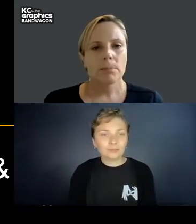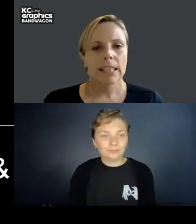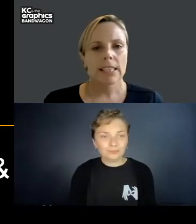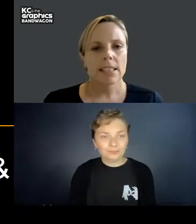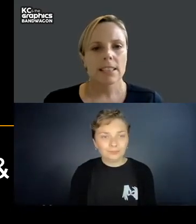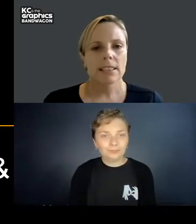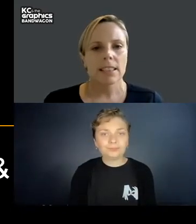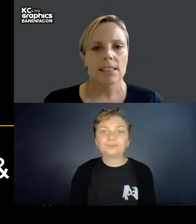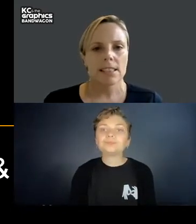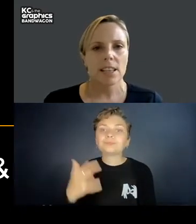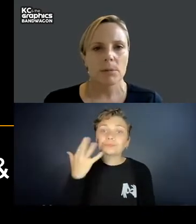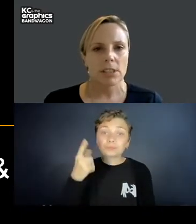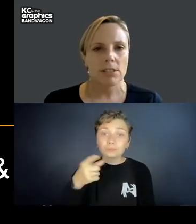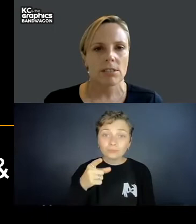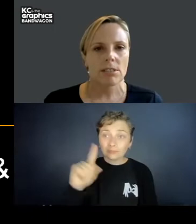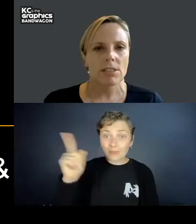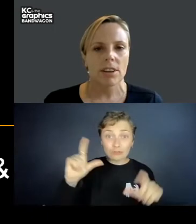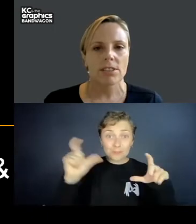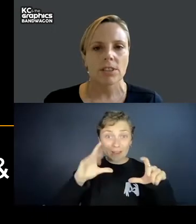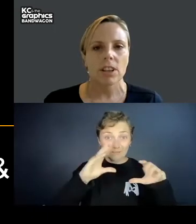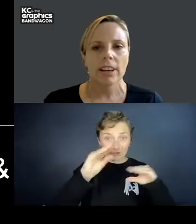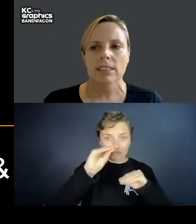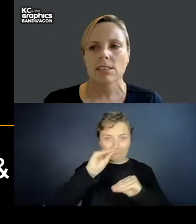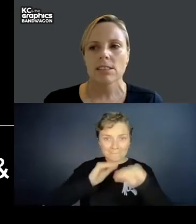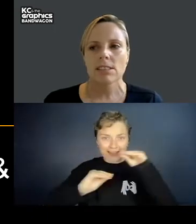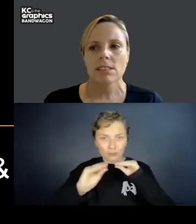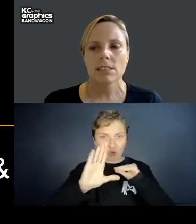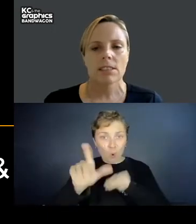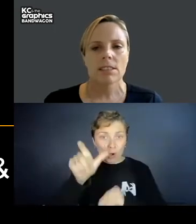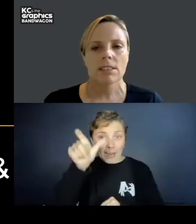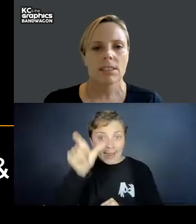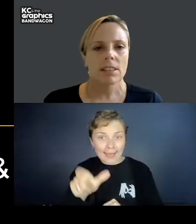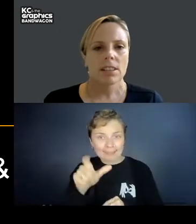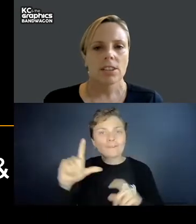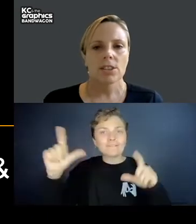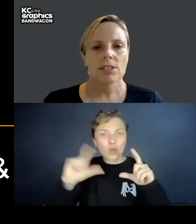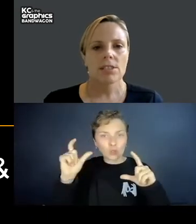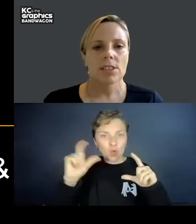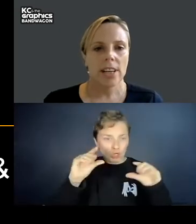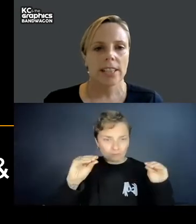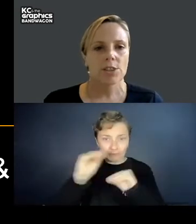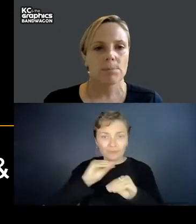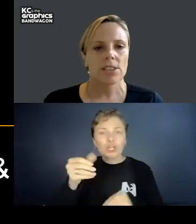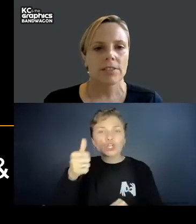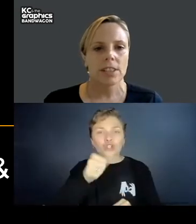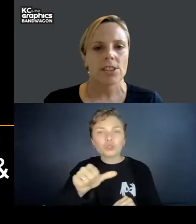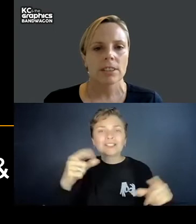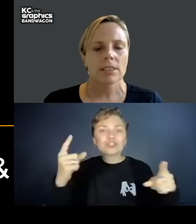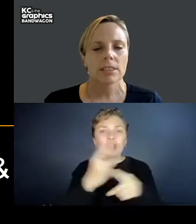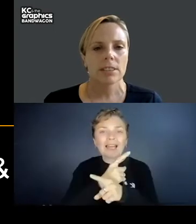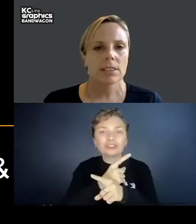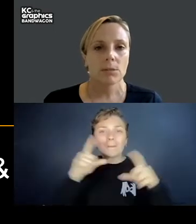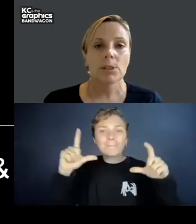When replacing the existing images to those of your clients, use the change picture